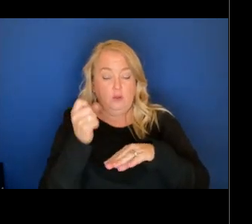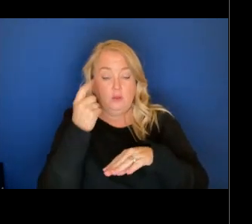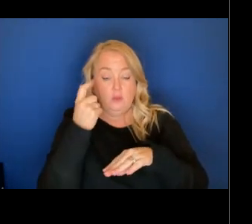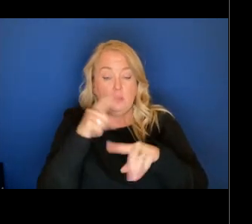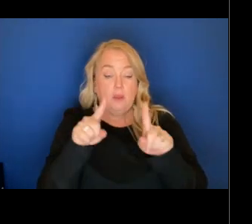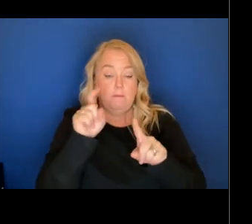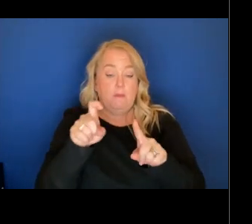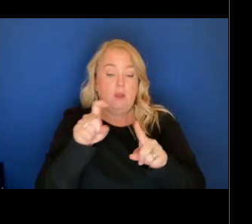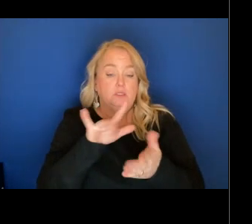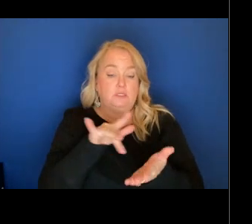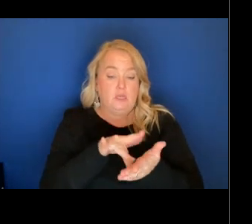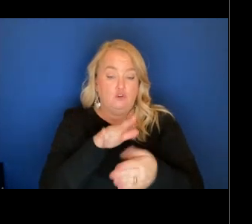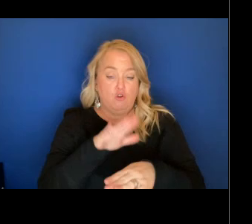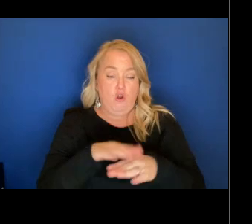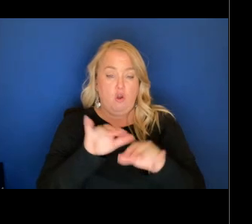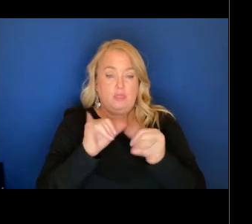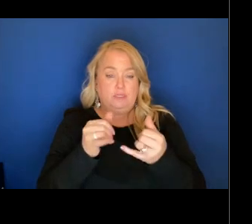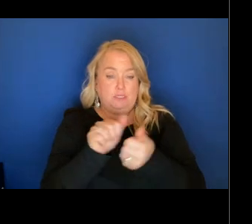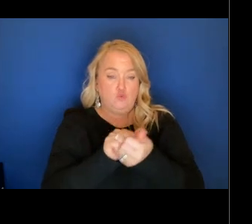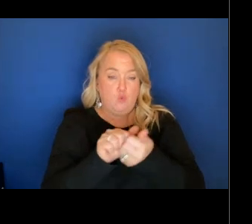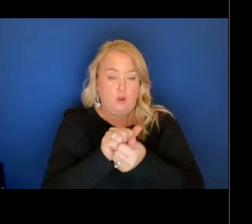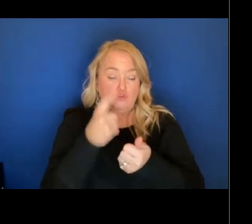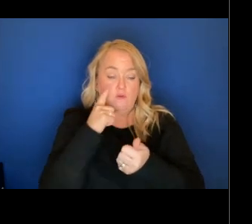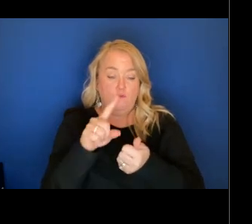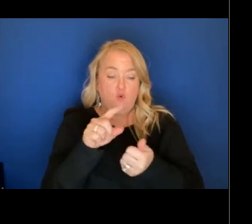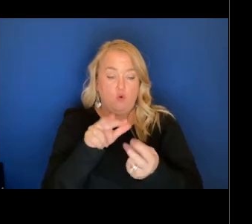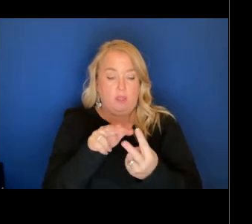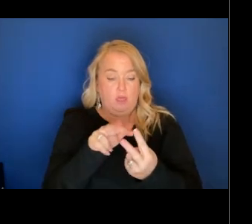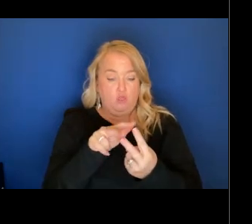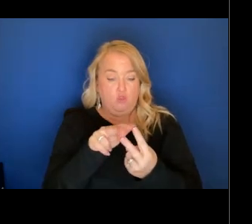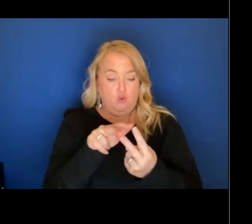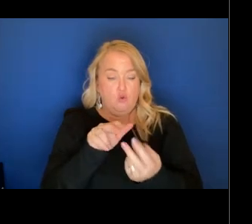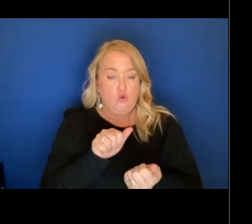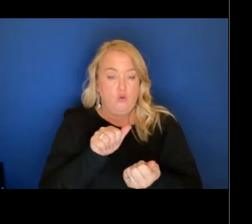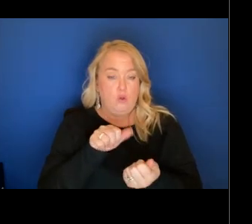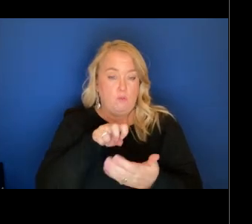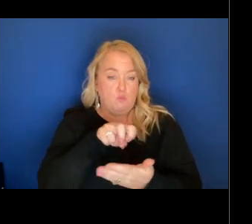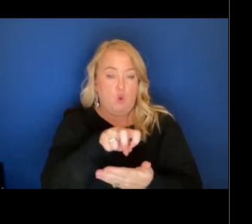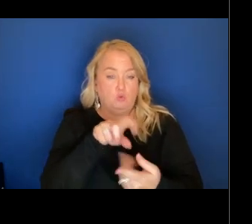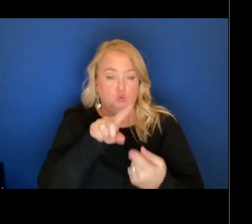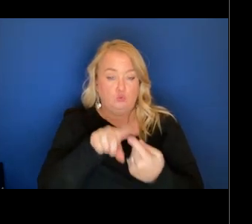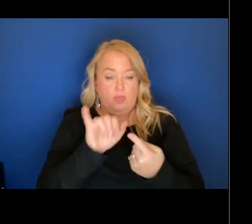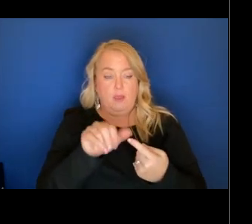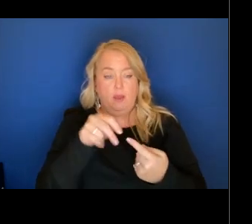on the dishwasher for either parallel or perpendicular approach to the appliance.